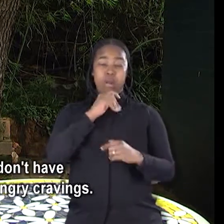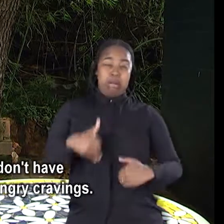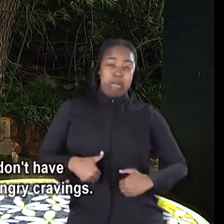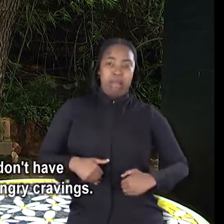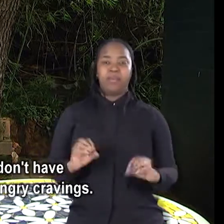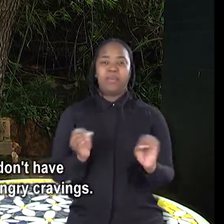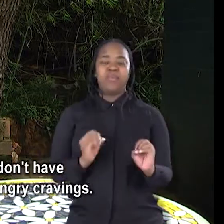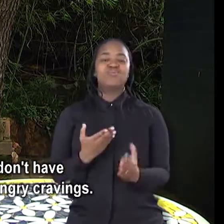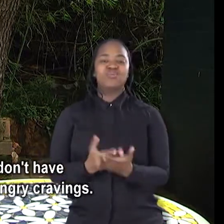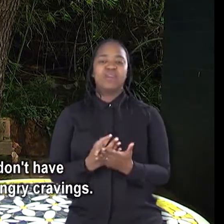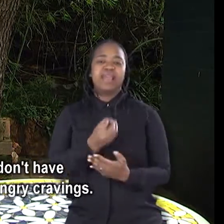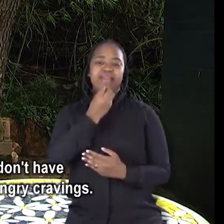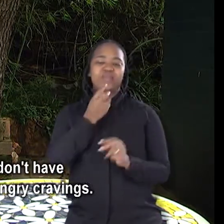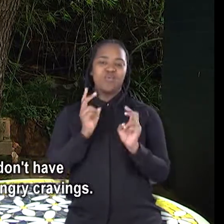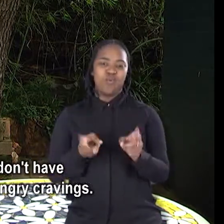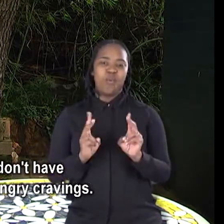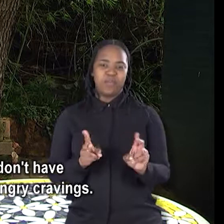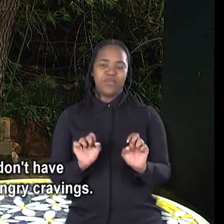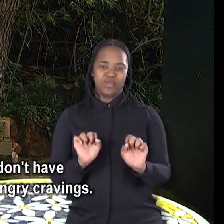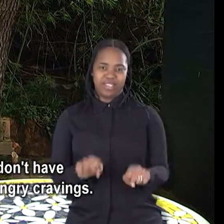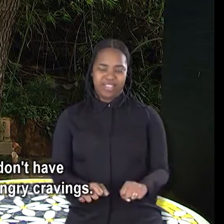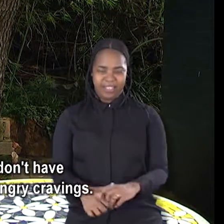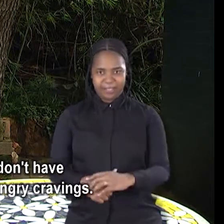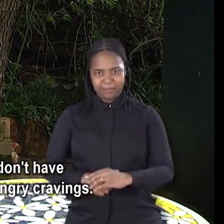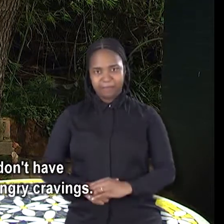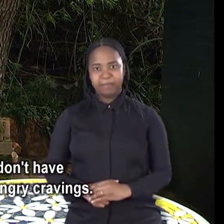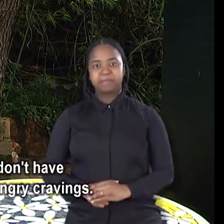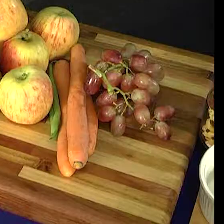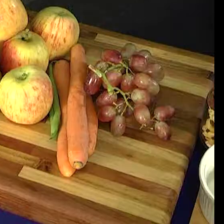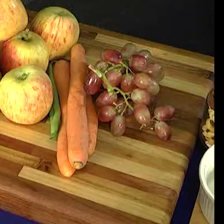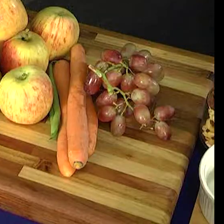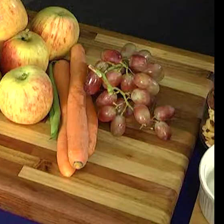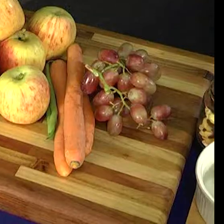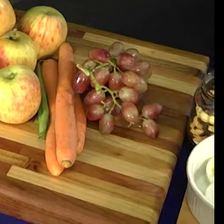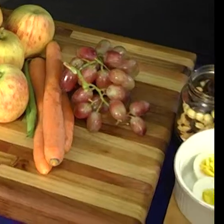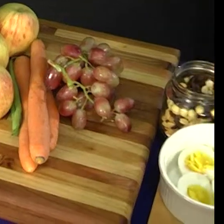also don't have that really hungry cravings